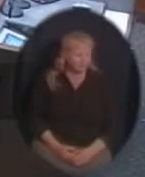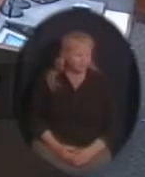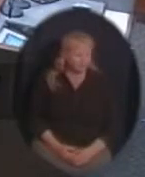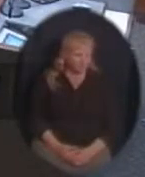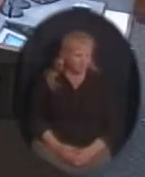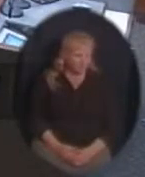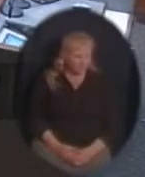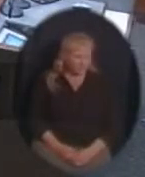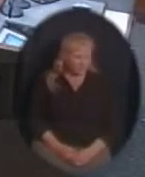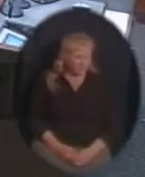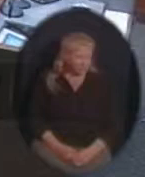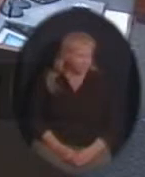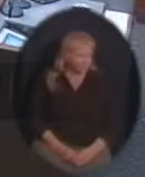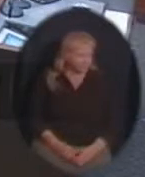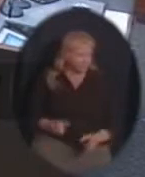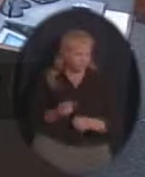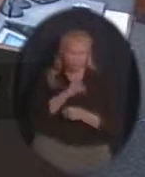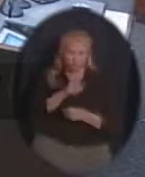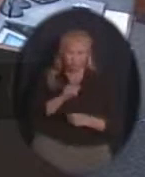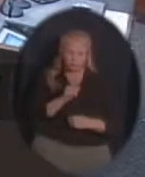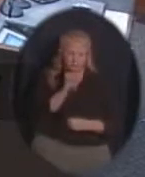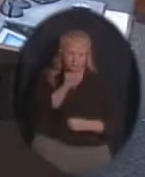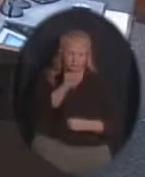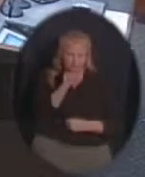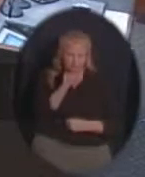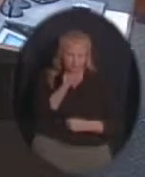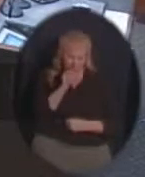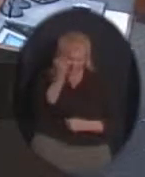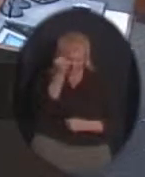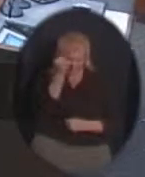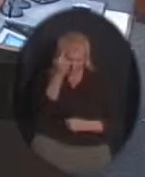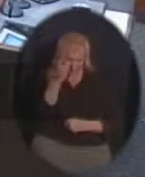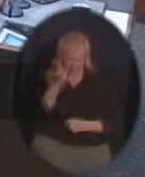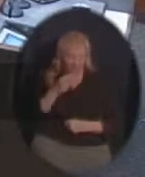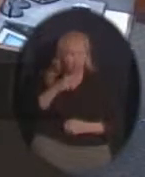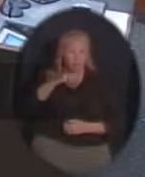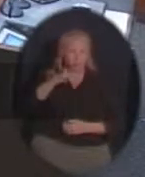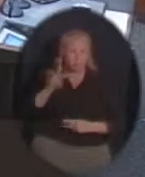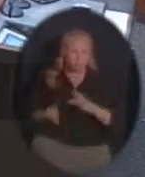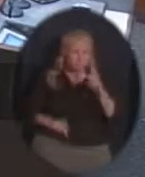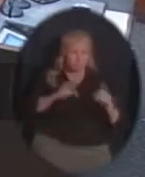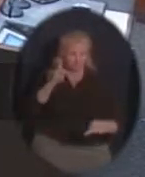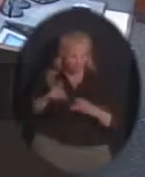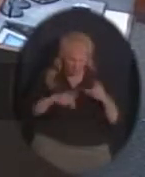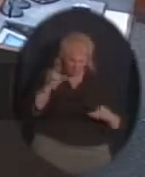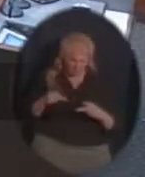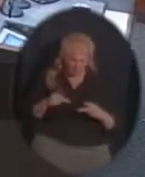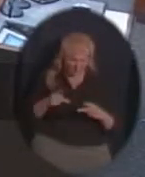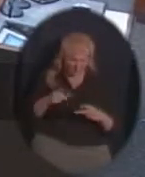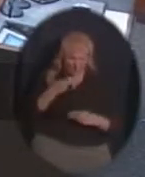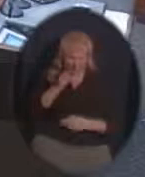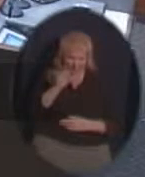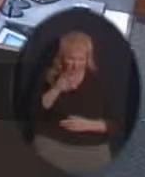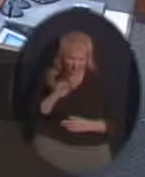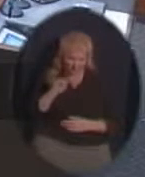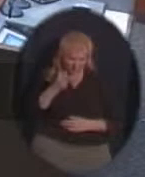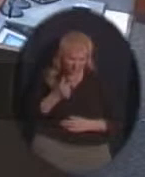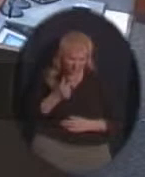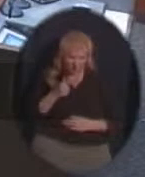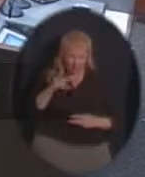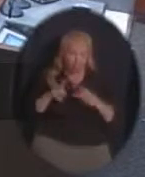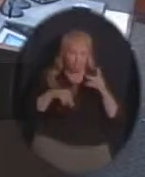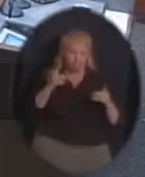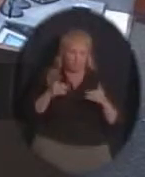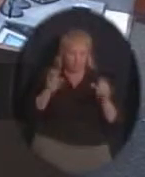Yep. Just to make sure there's no misunderstanding, that's not just a meeting, that's a public hearing. Public hearing. Public hearing. For the public to be able to I see. come and Okay, all make right.